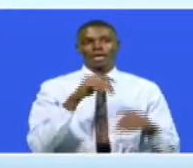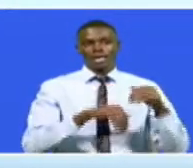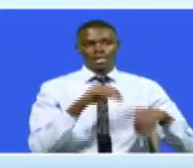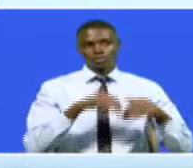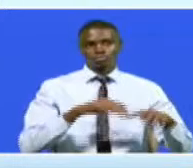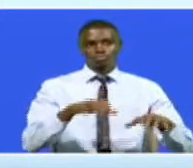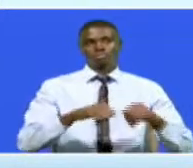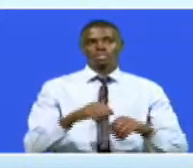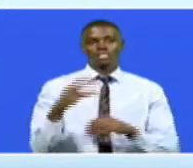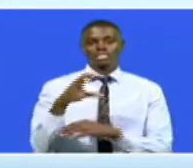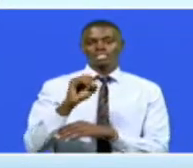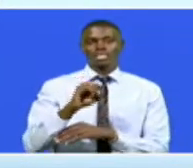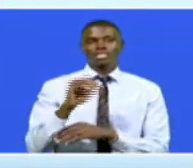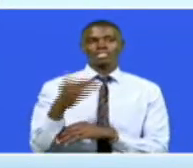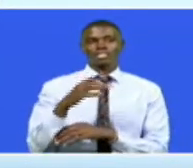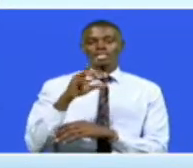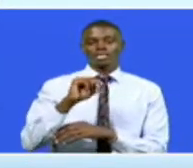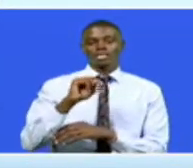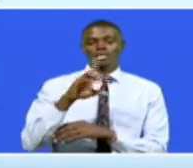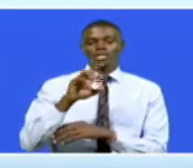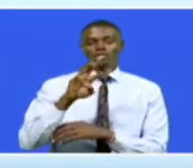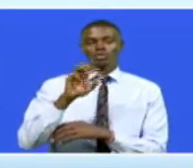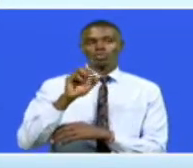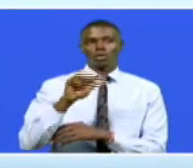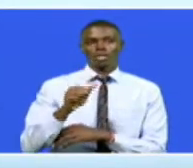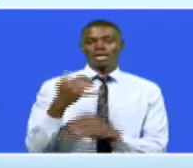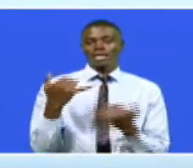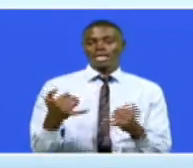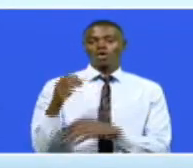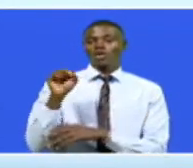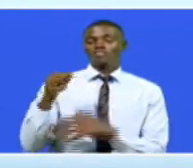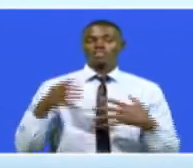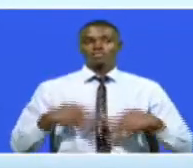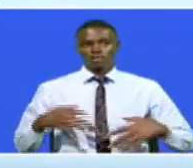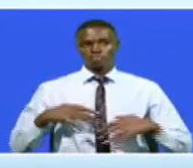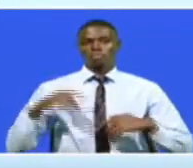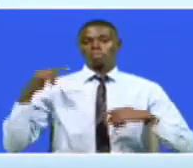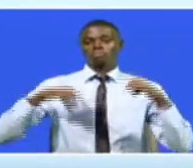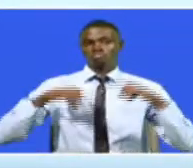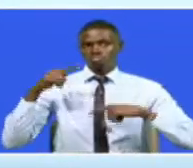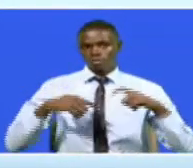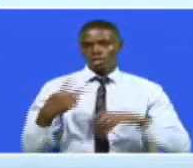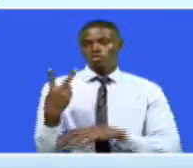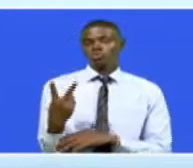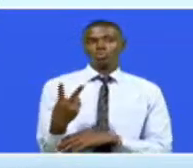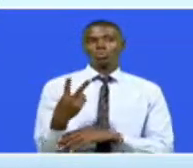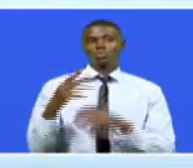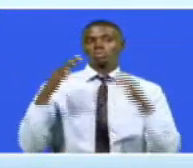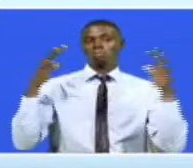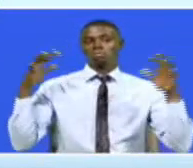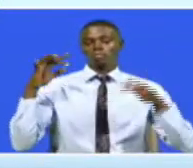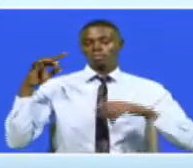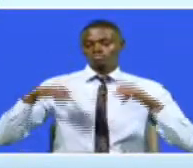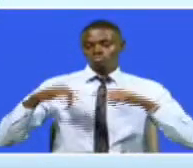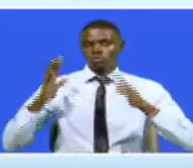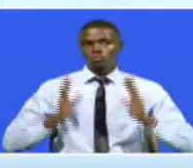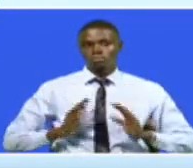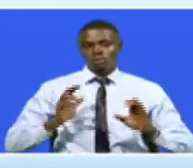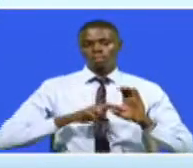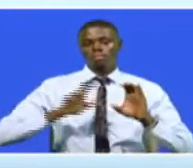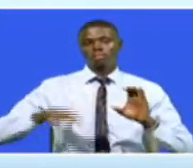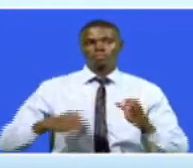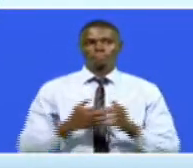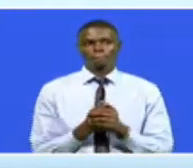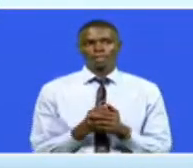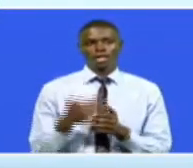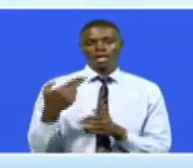Aden Duale has now been reduced into a 5-candidate race. This was after two of the main contenders pulled out of the race.